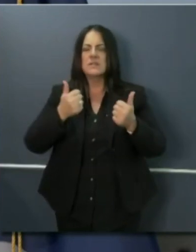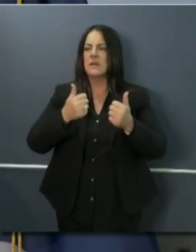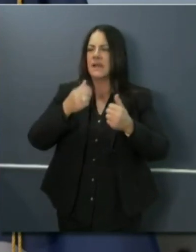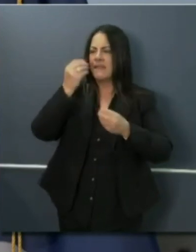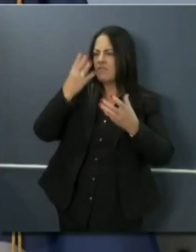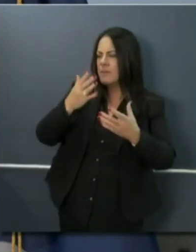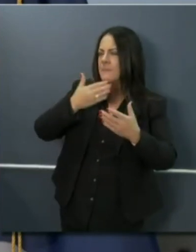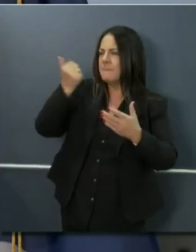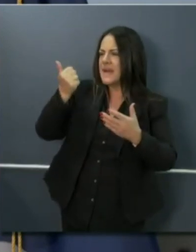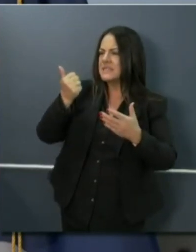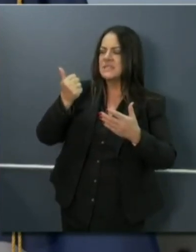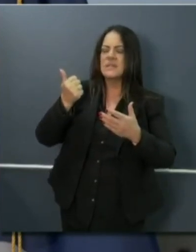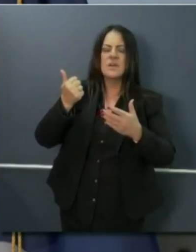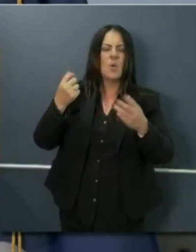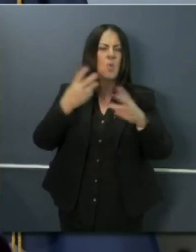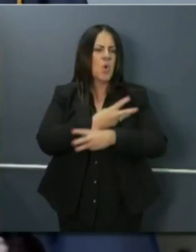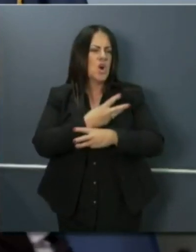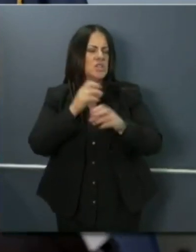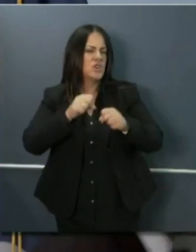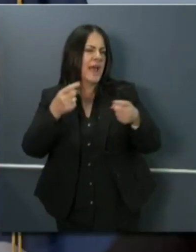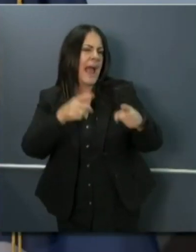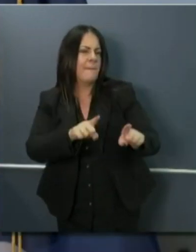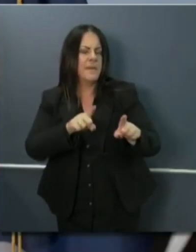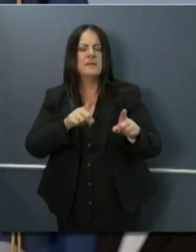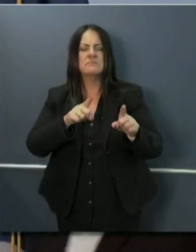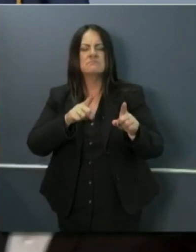those best and worst case scenarios.